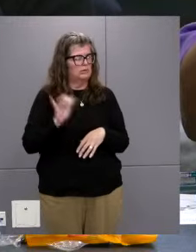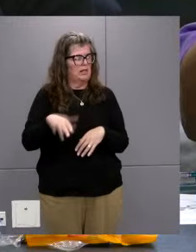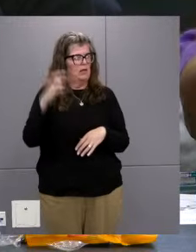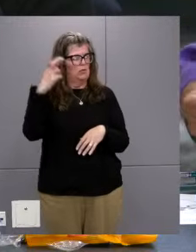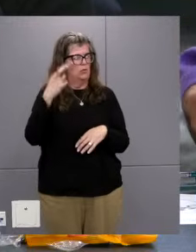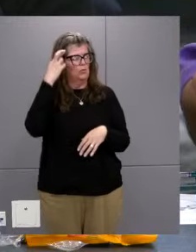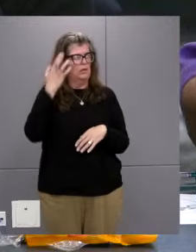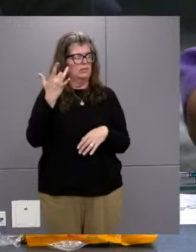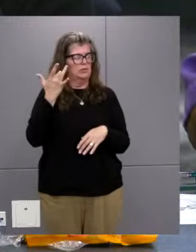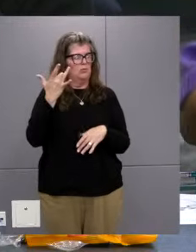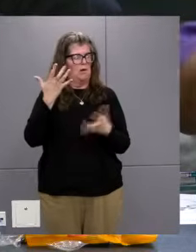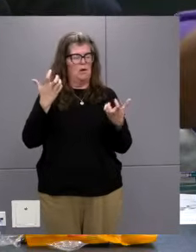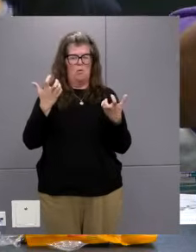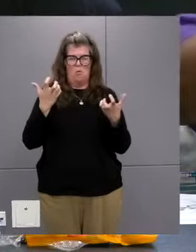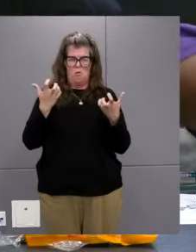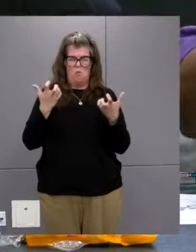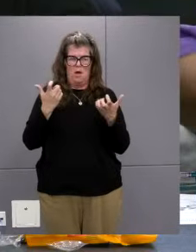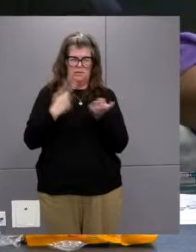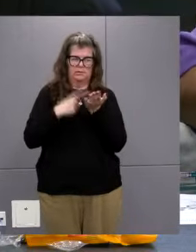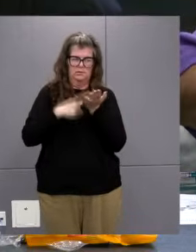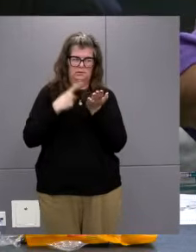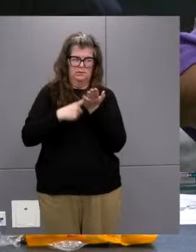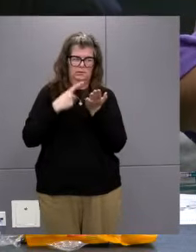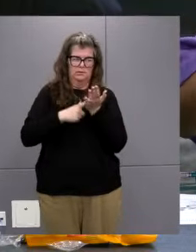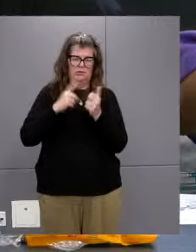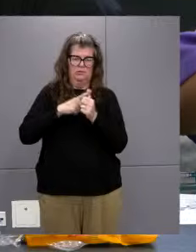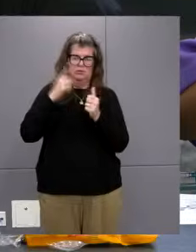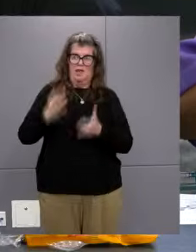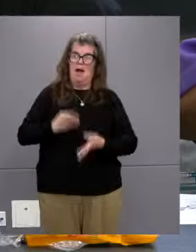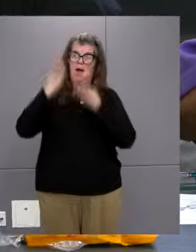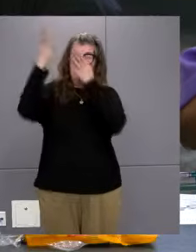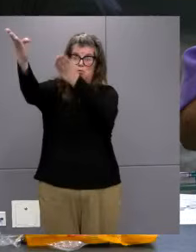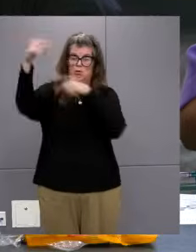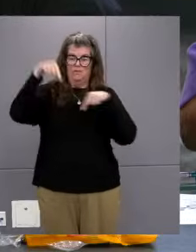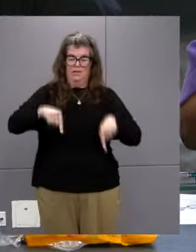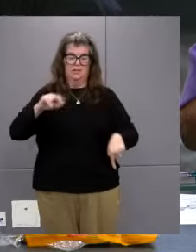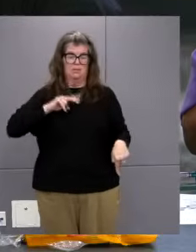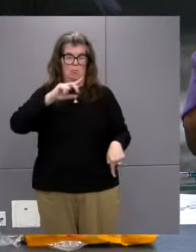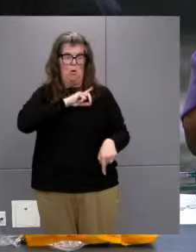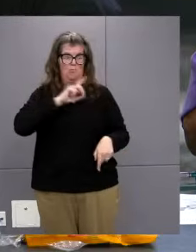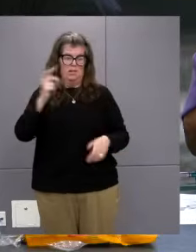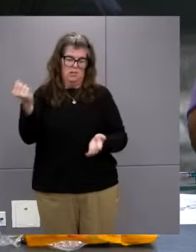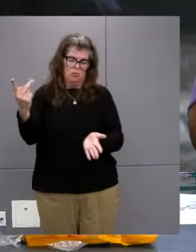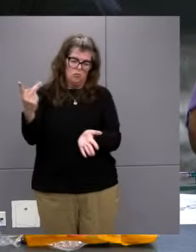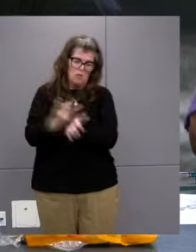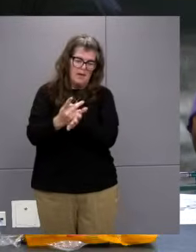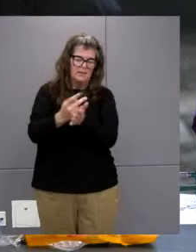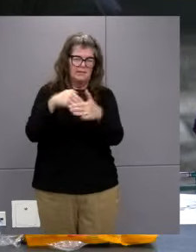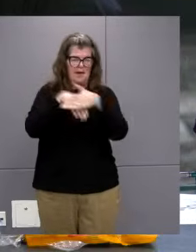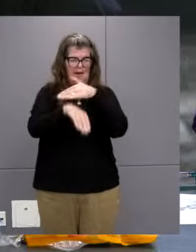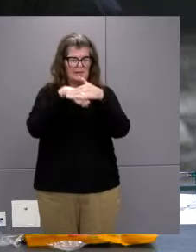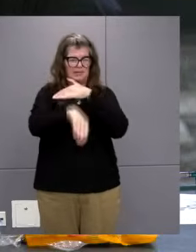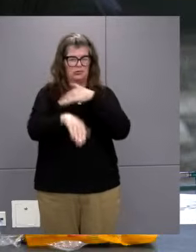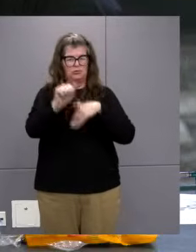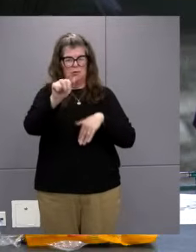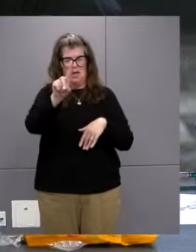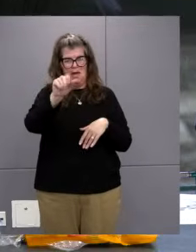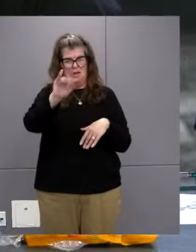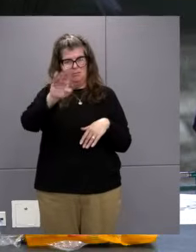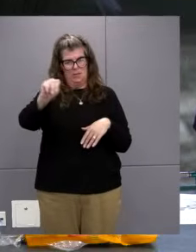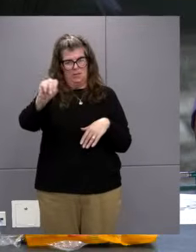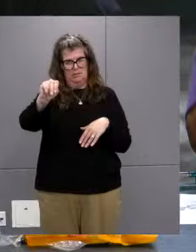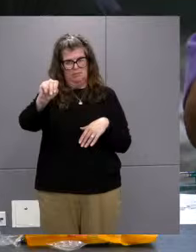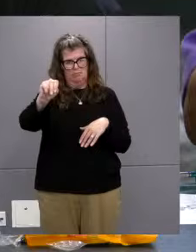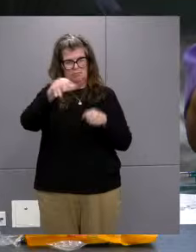to provide context, because I move that this board be granted access to that administrative